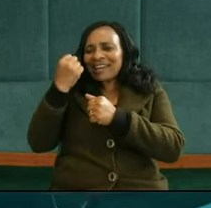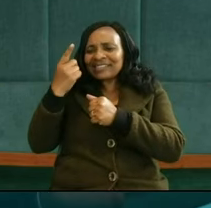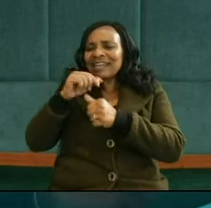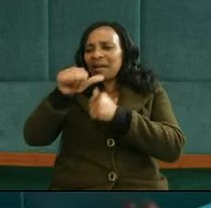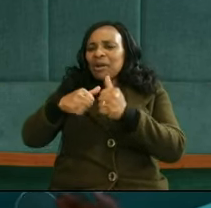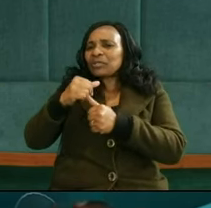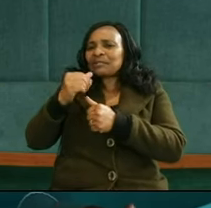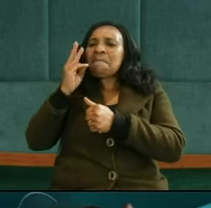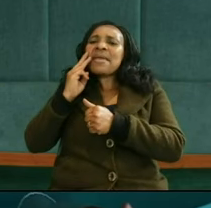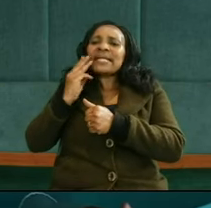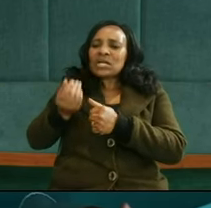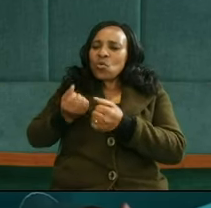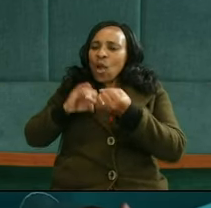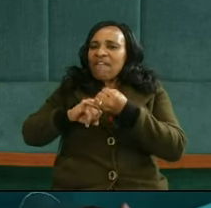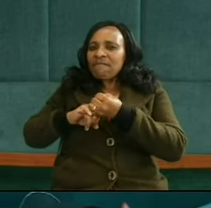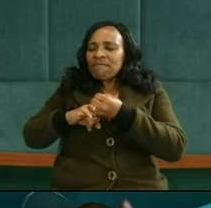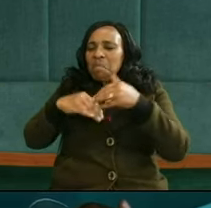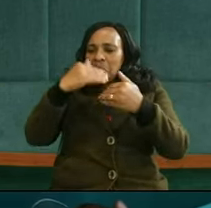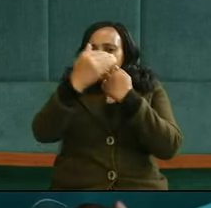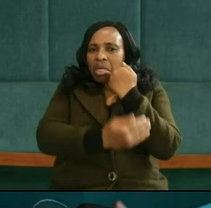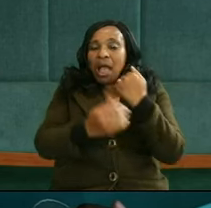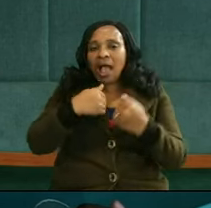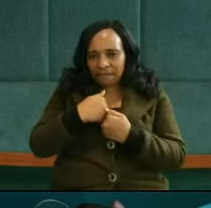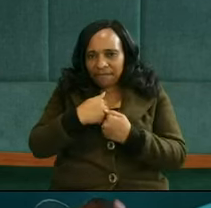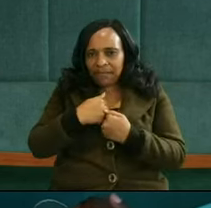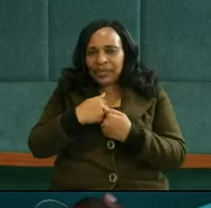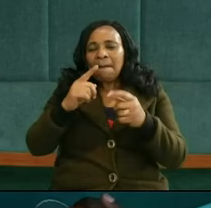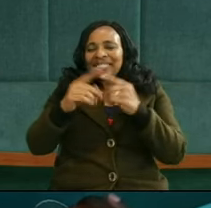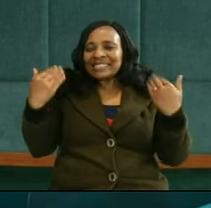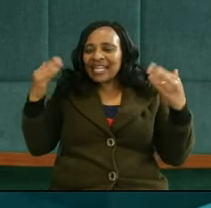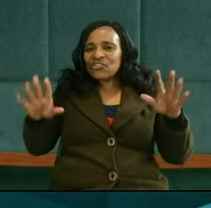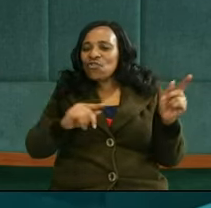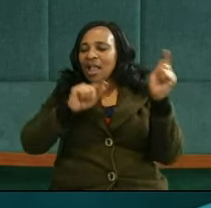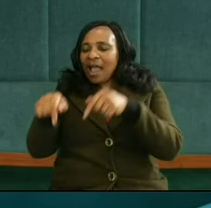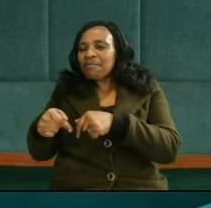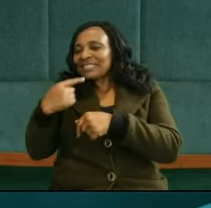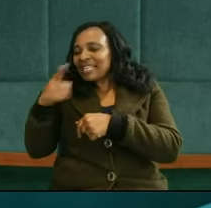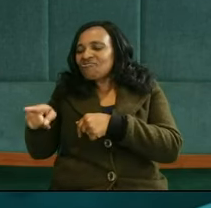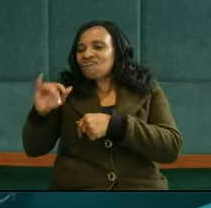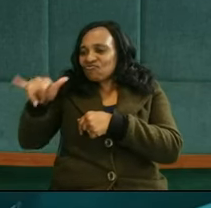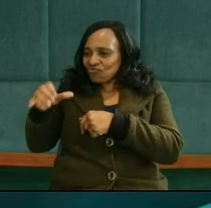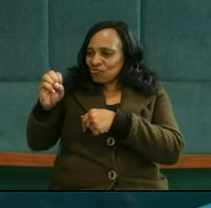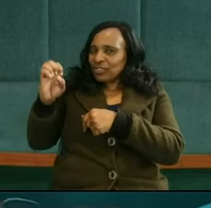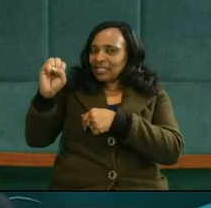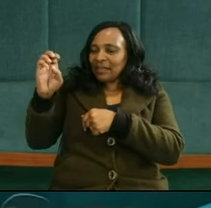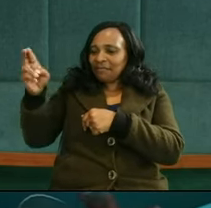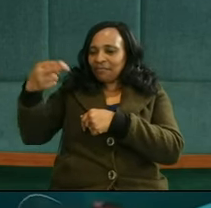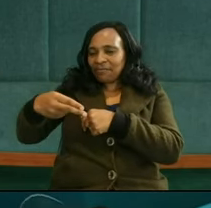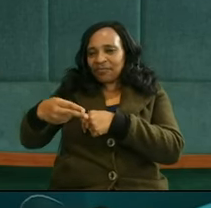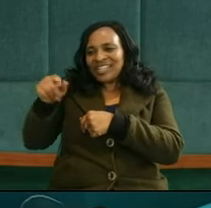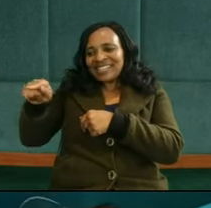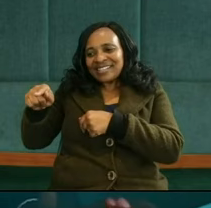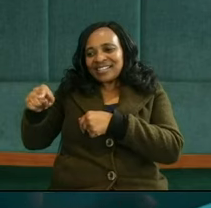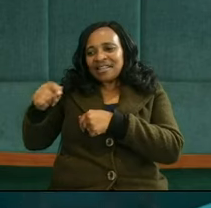was expectant when he was planning to marry her. But an angel came to him and told him, "Don't, that which is conceived in her is of